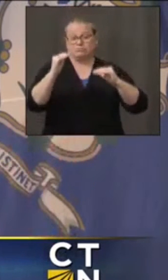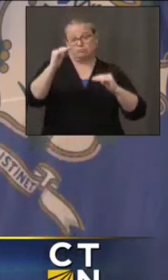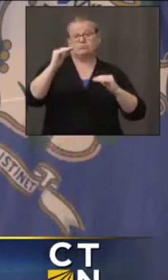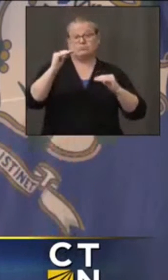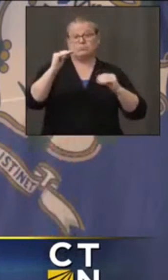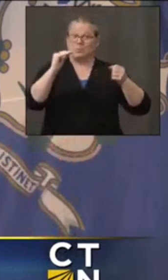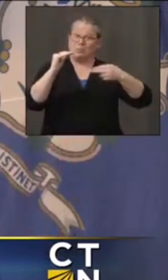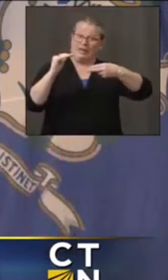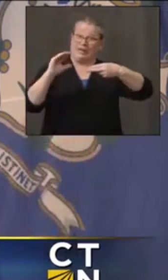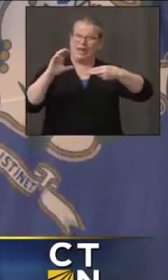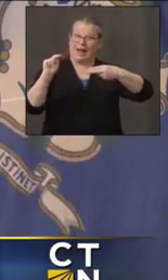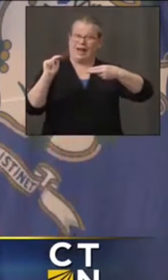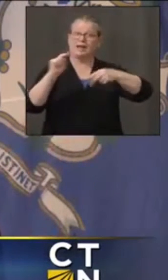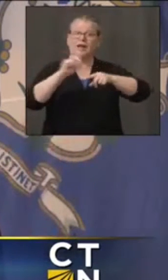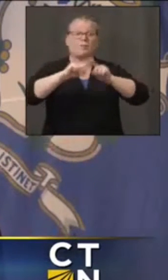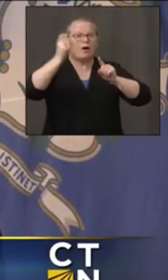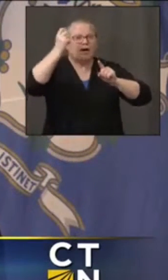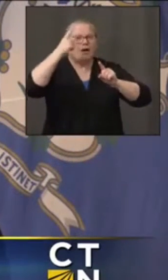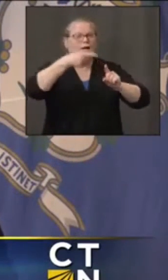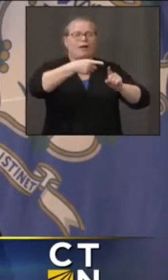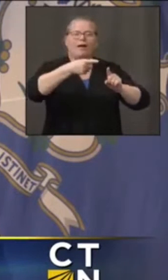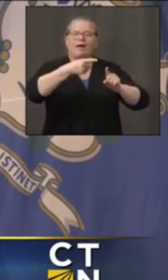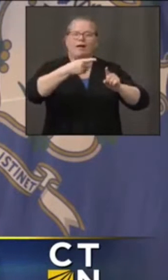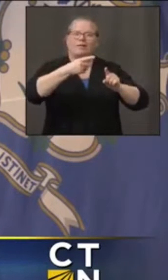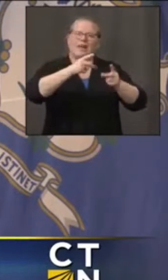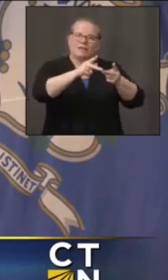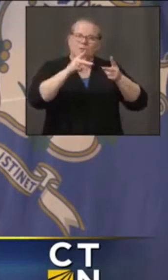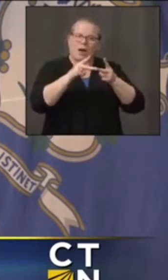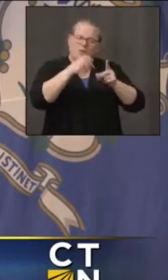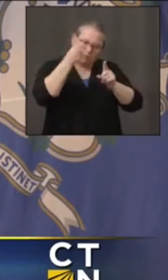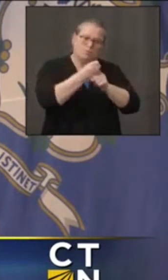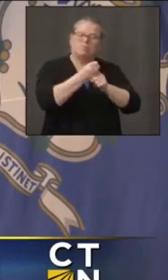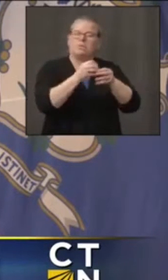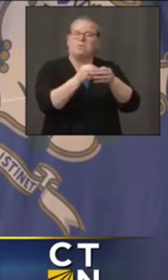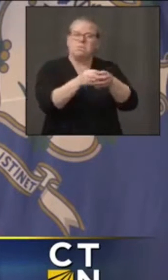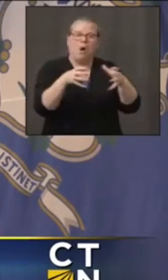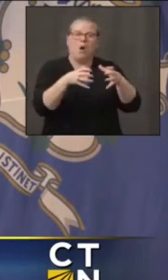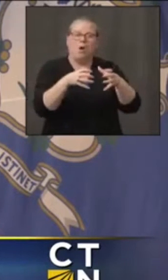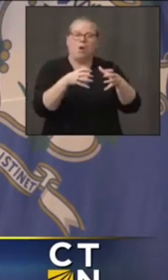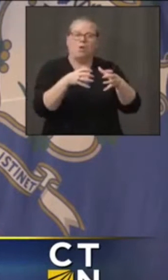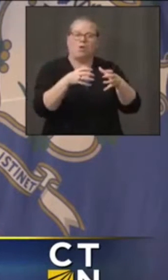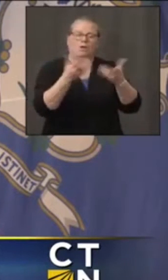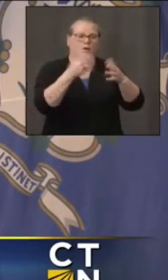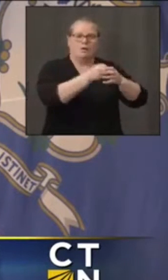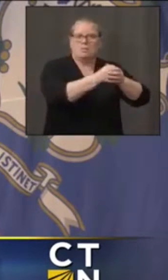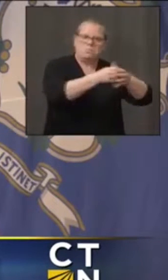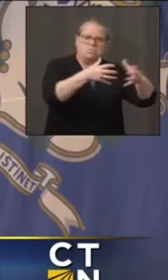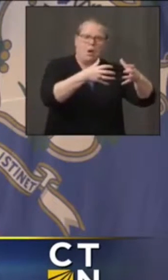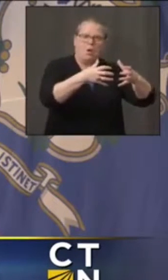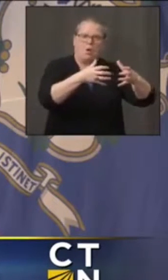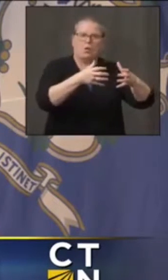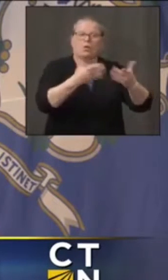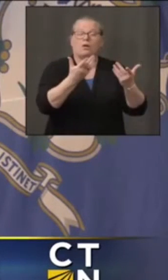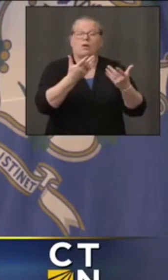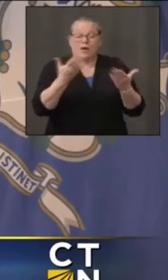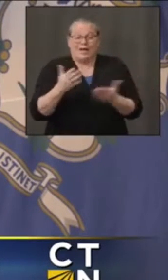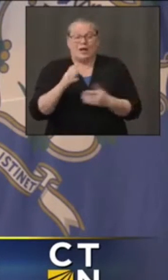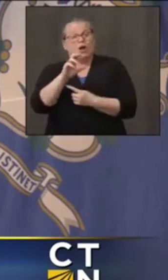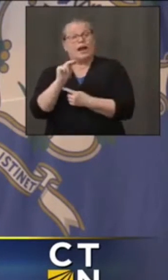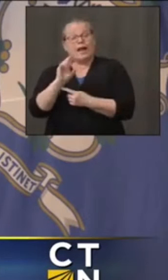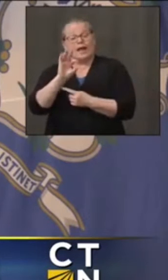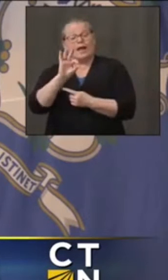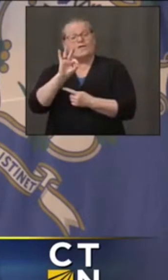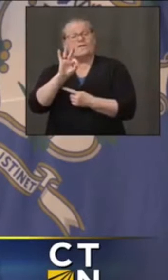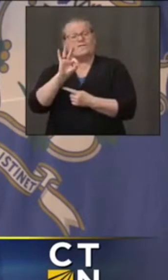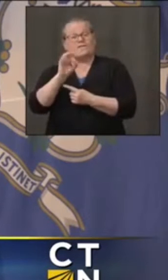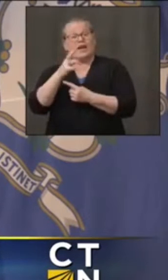of Brooklyn and Queens. By the same token, Fairfield County has a very low rate, easy for them to go back and forth to New York as needed,